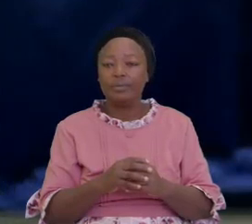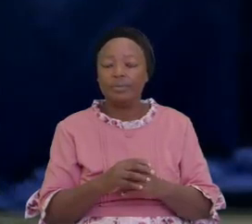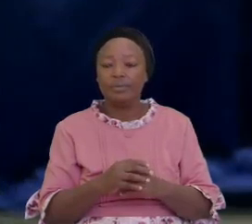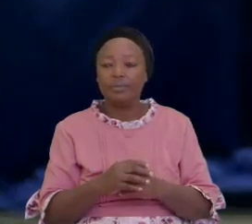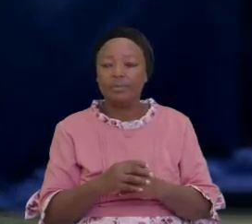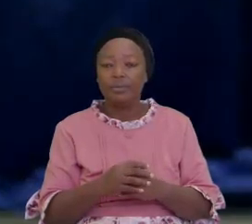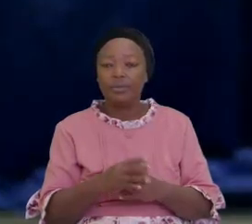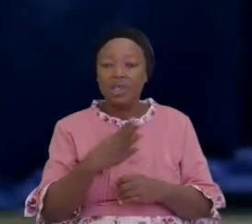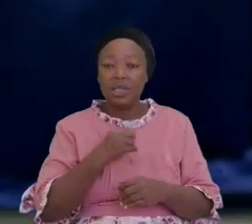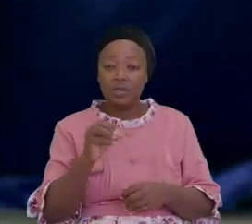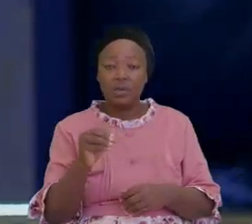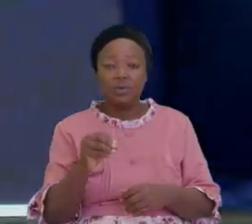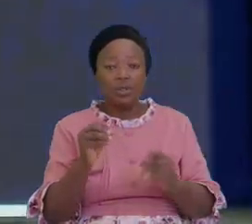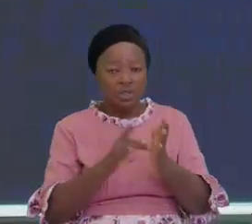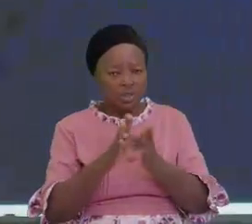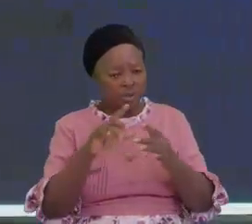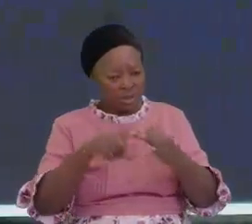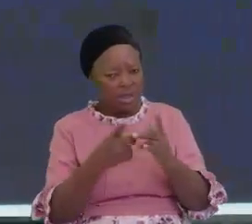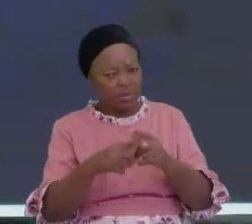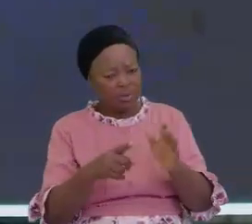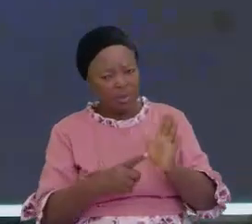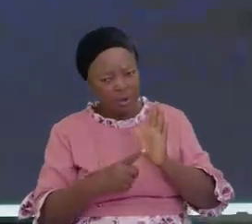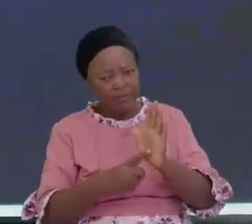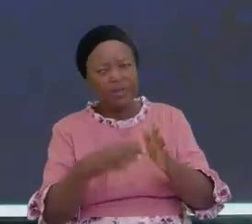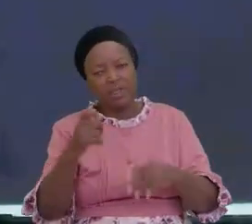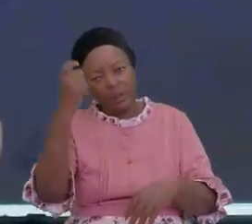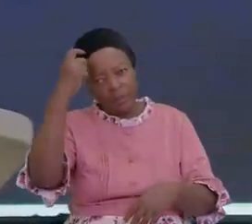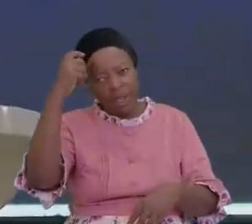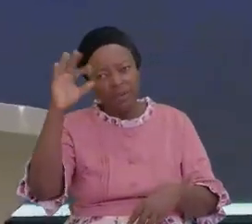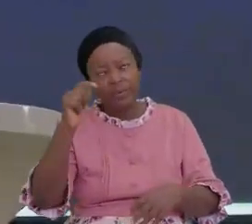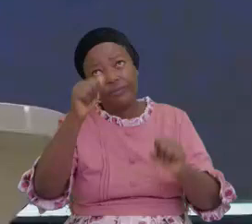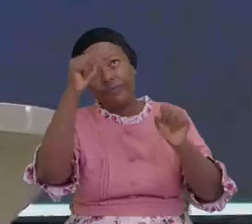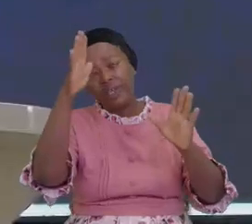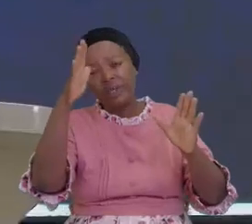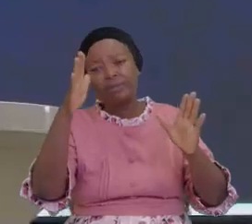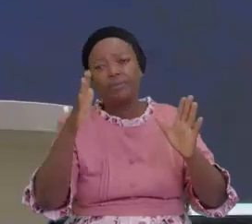And so Jesus began to reveal the might of the Father.